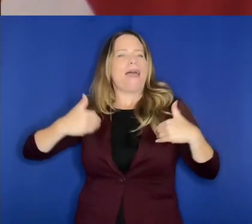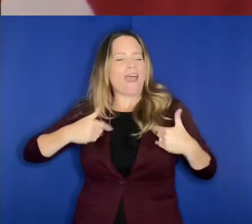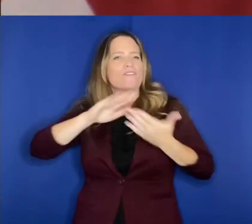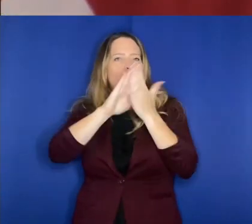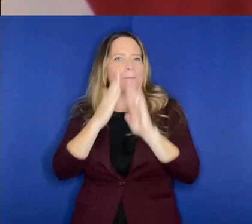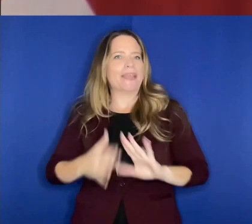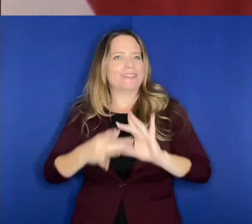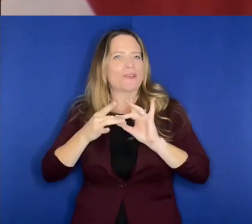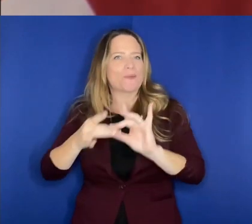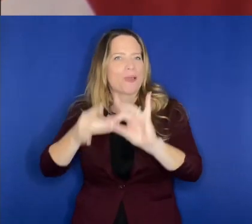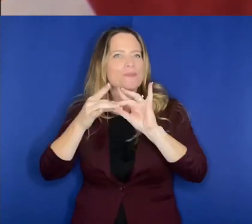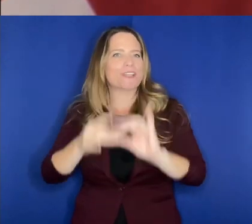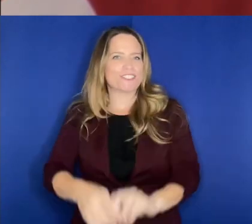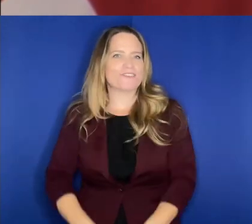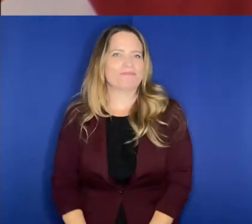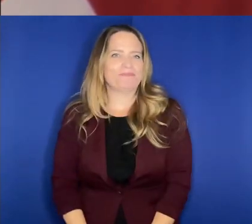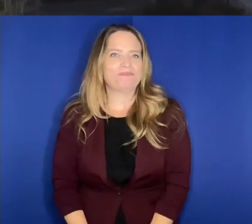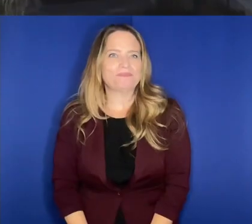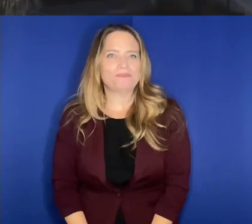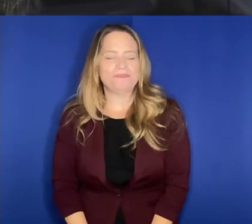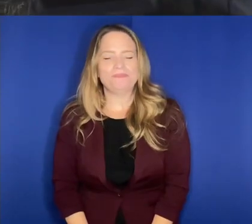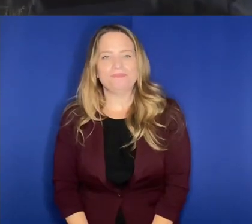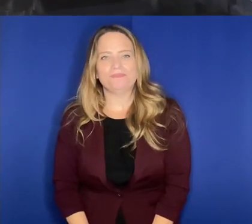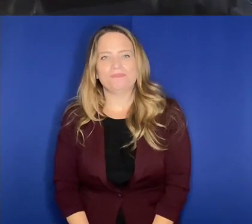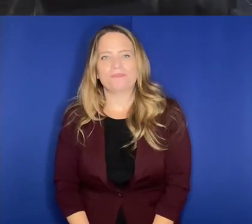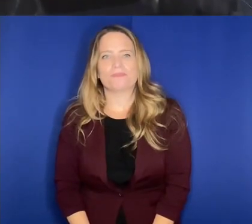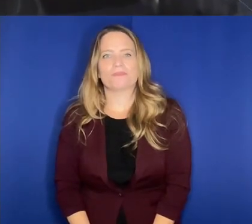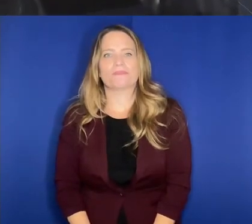can achieve through peace and cooperation.